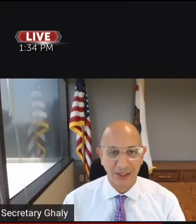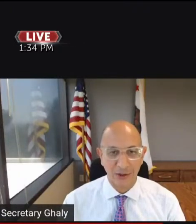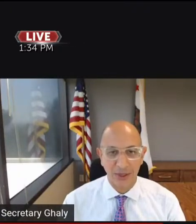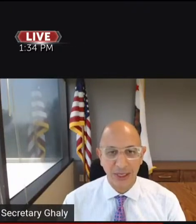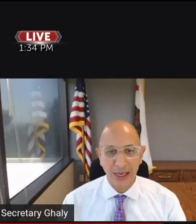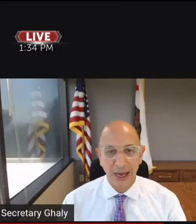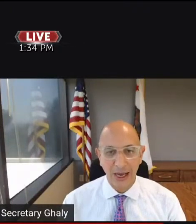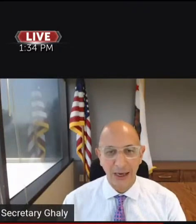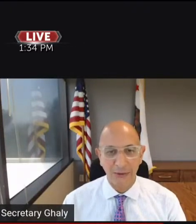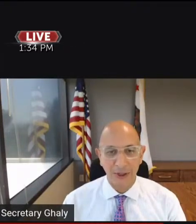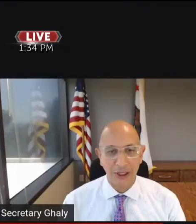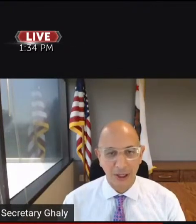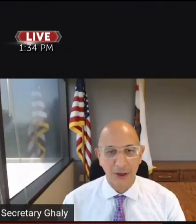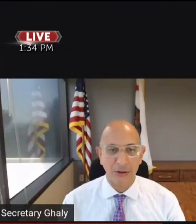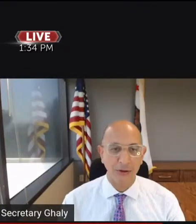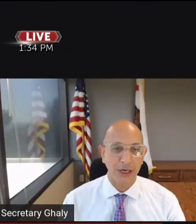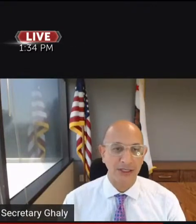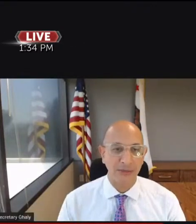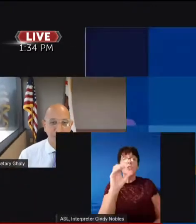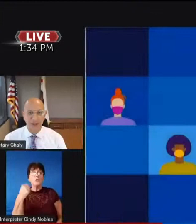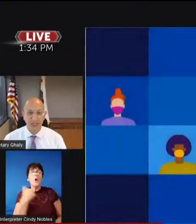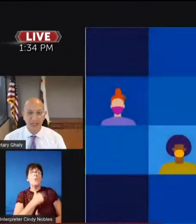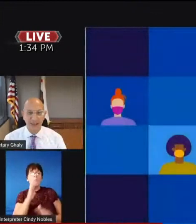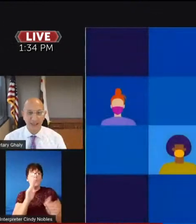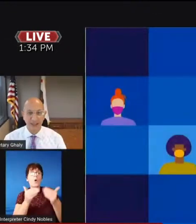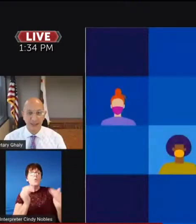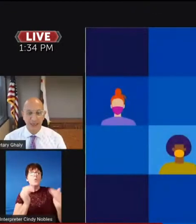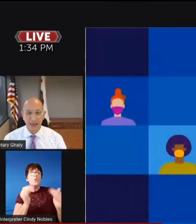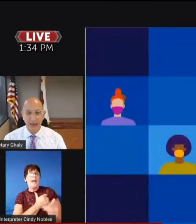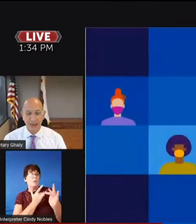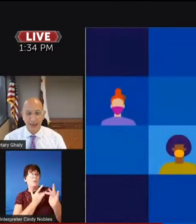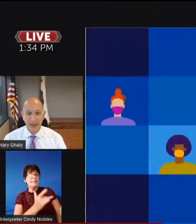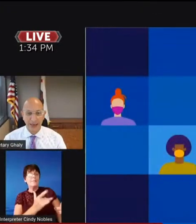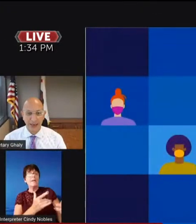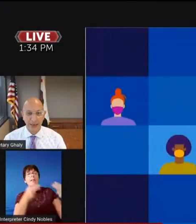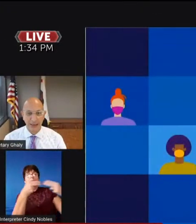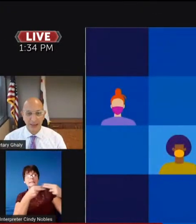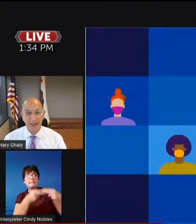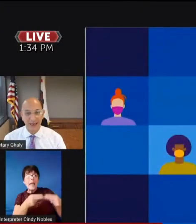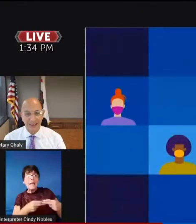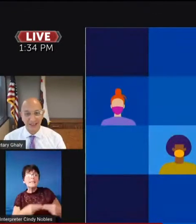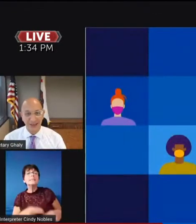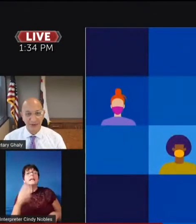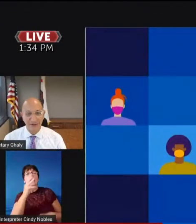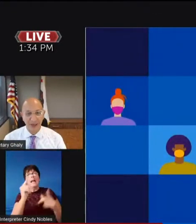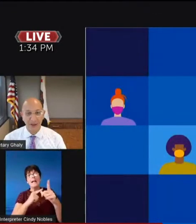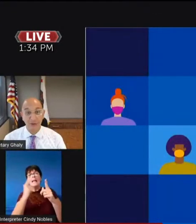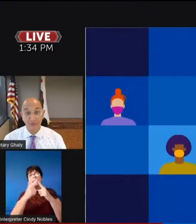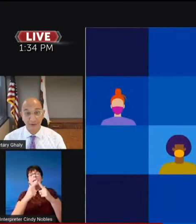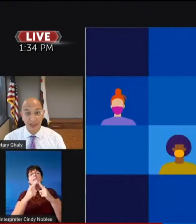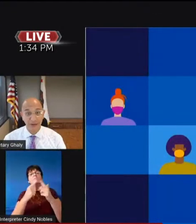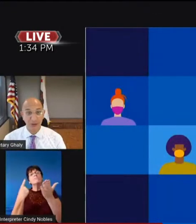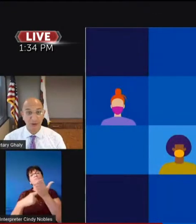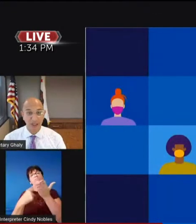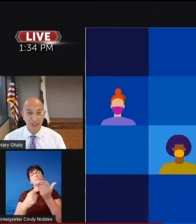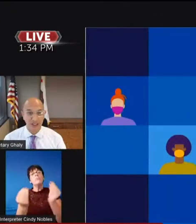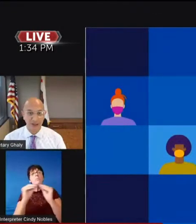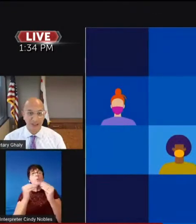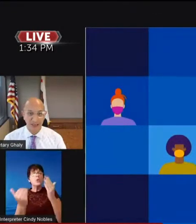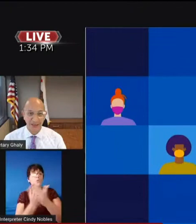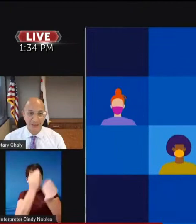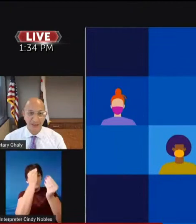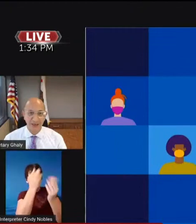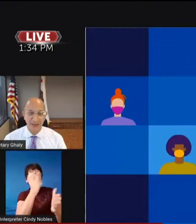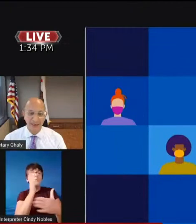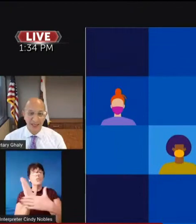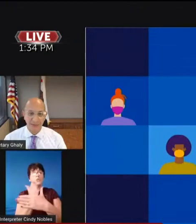bit. So we're going to go through our typical slides and then get into some of the new information we wanted to share